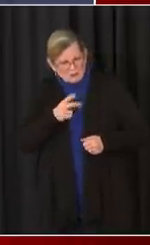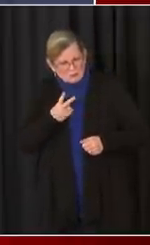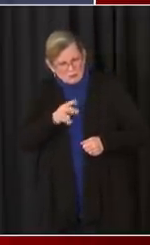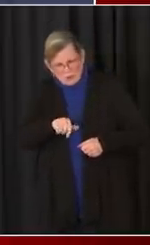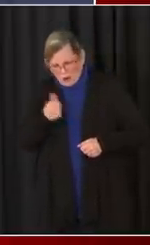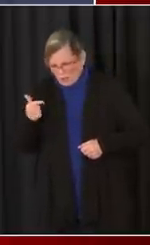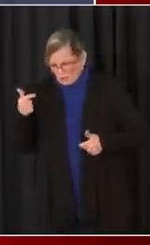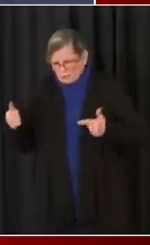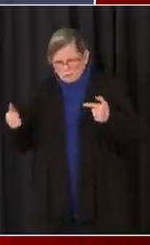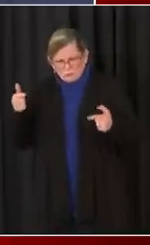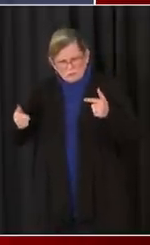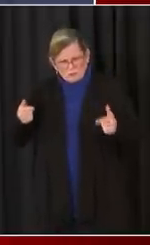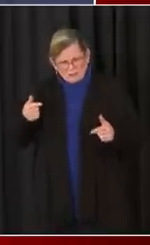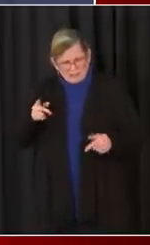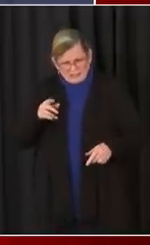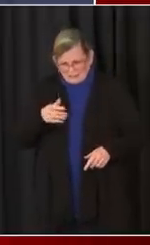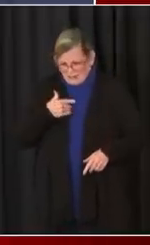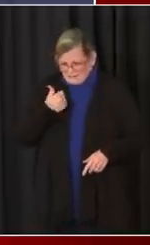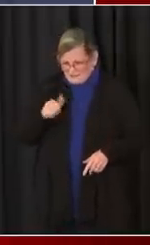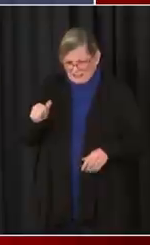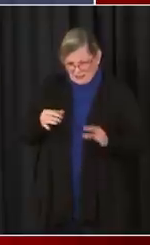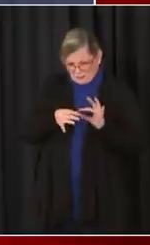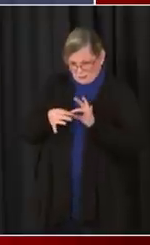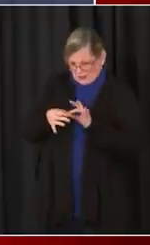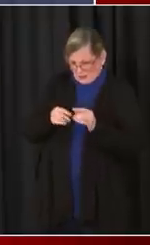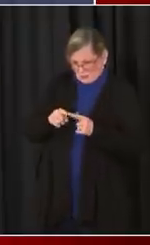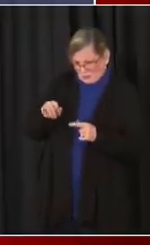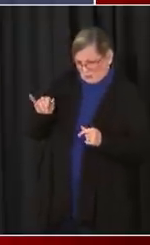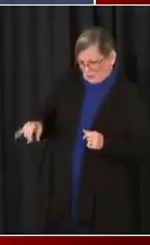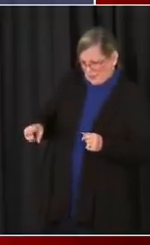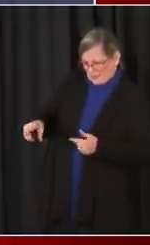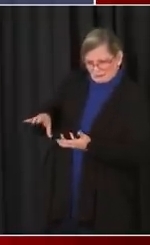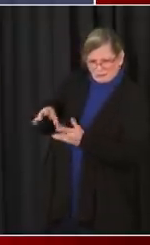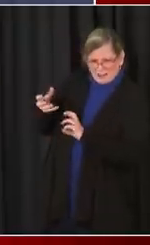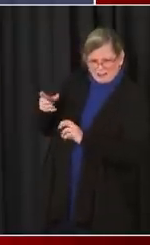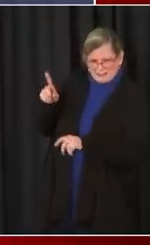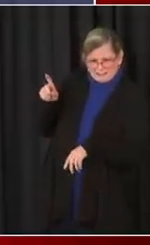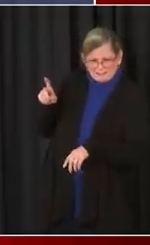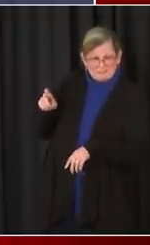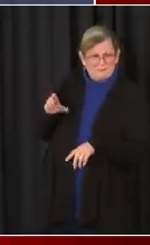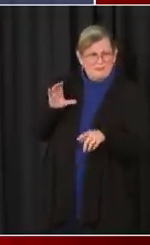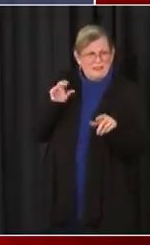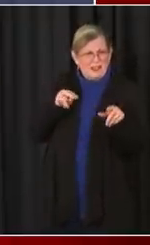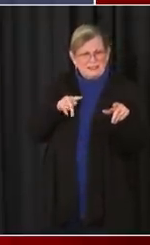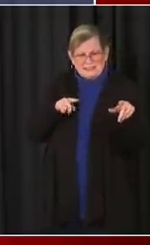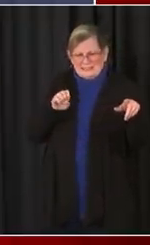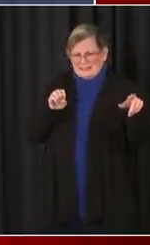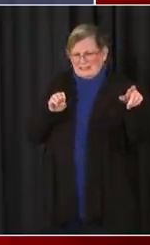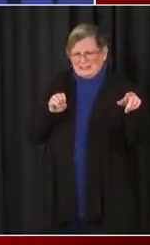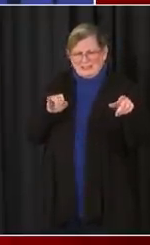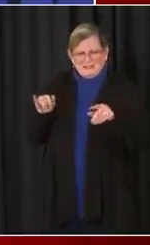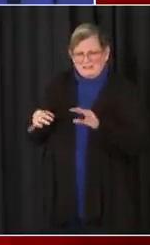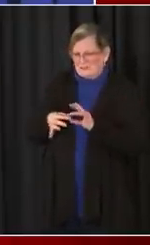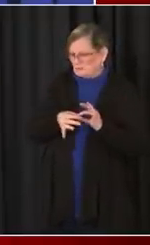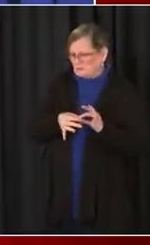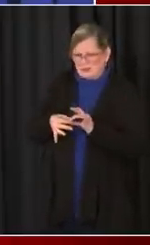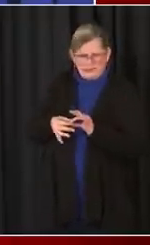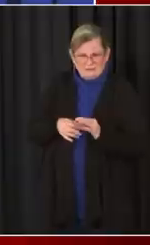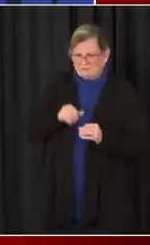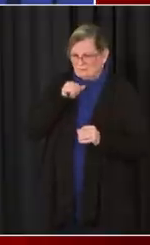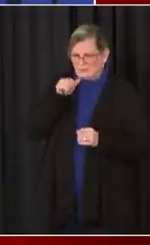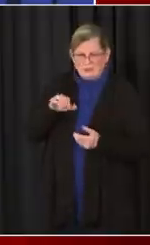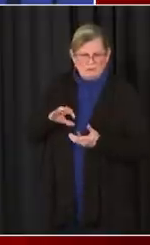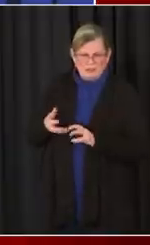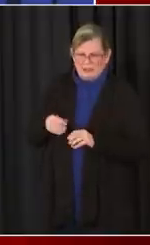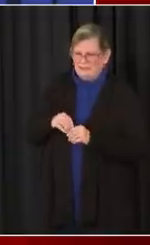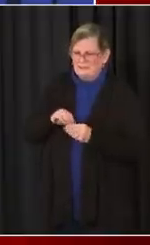Northwest. Have police determined if any of those were related to the unrest in the city? It does not appear that any of those were related to the unrest in